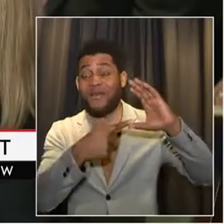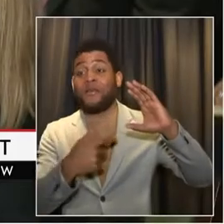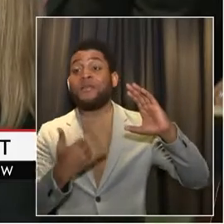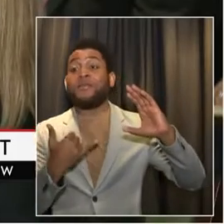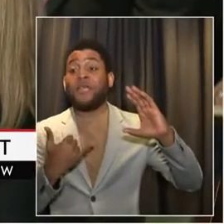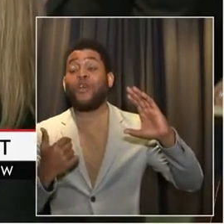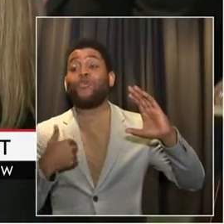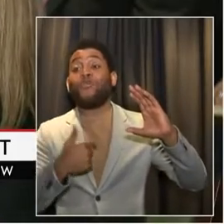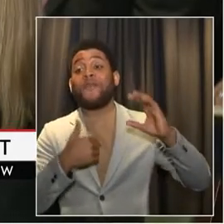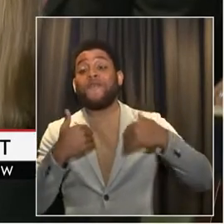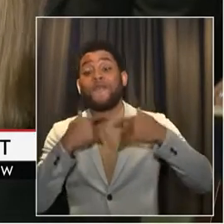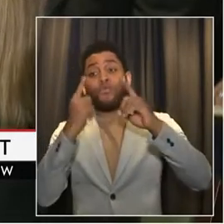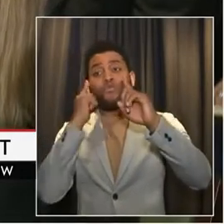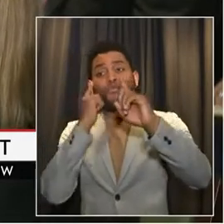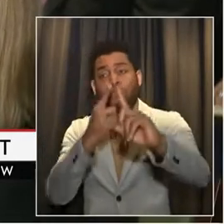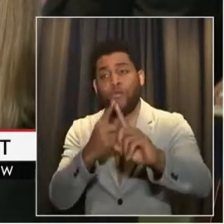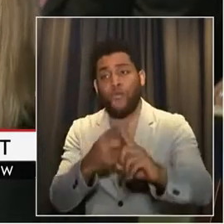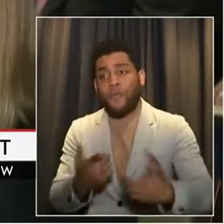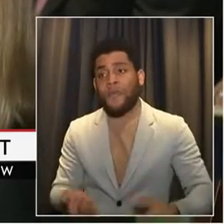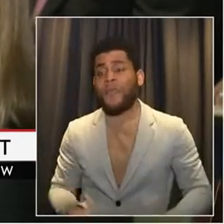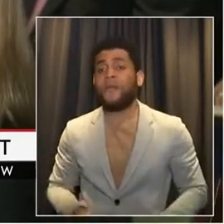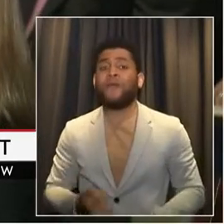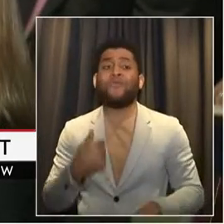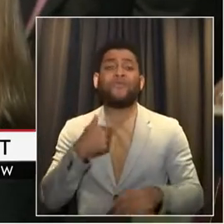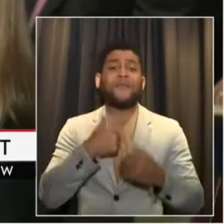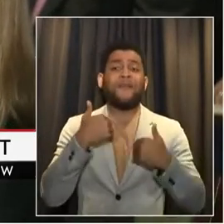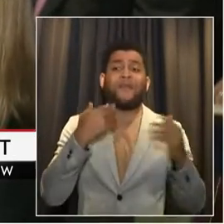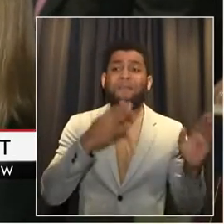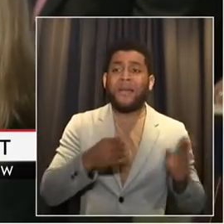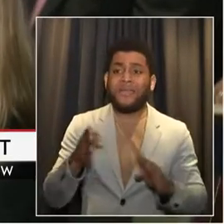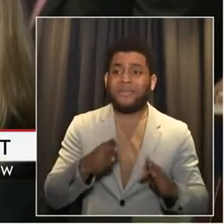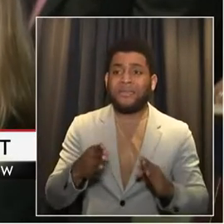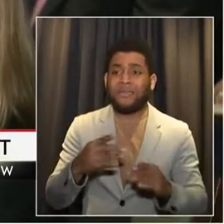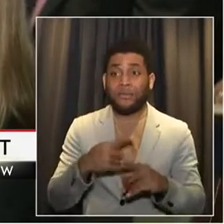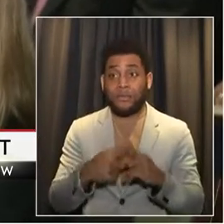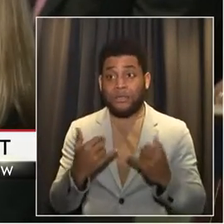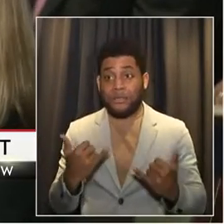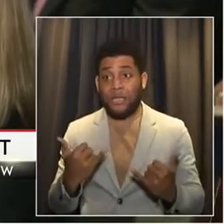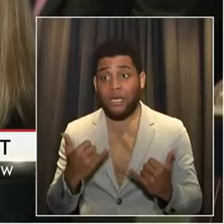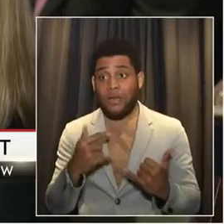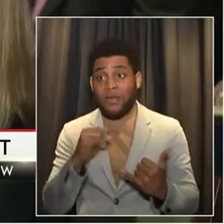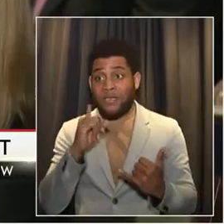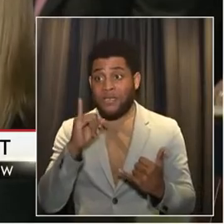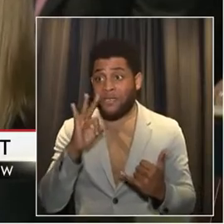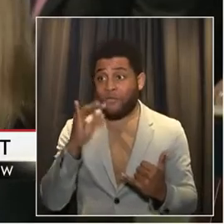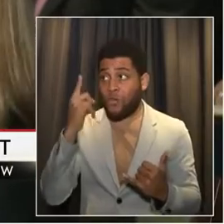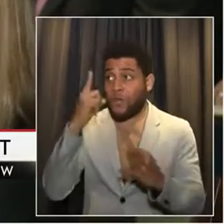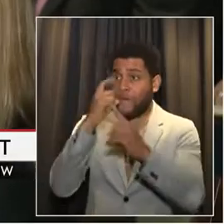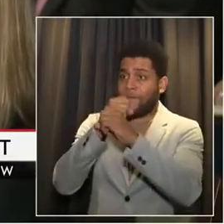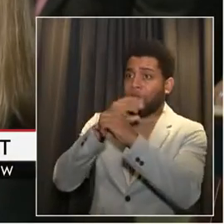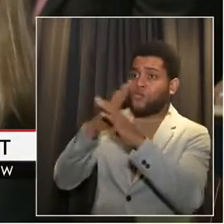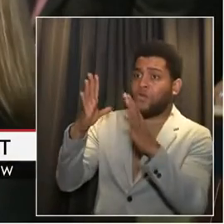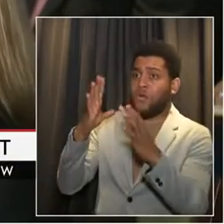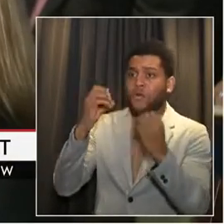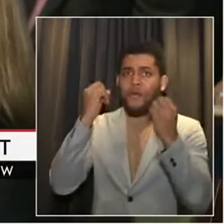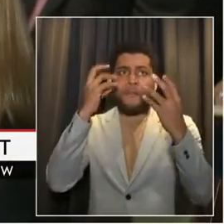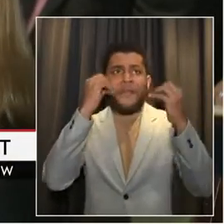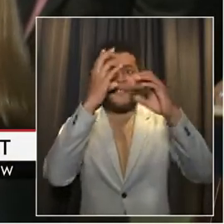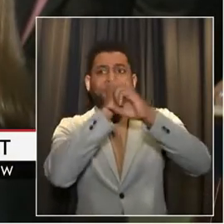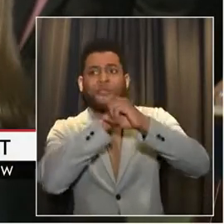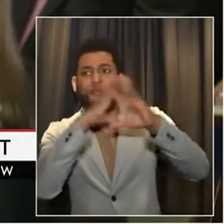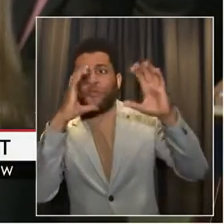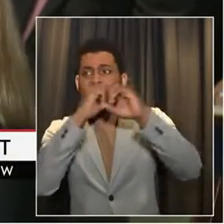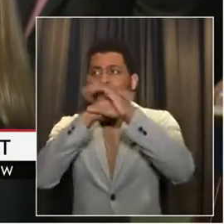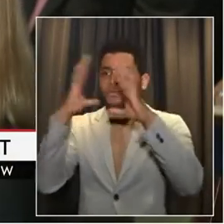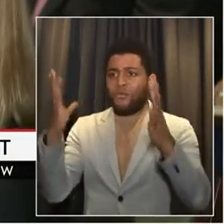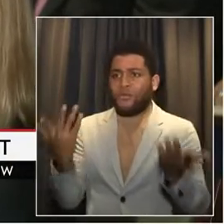plans in terms of moving forward, but I don't think we can tell you today if it's visions or a vision. We initially anticipate